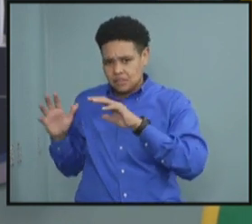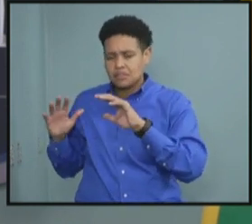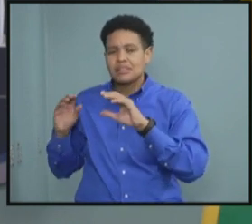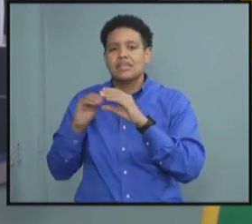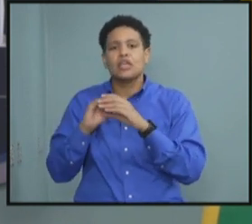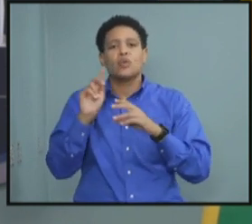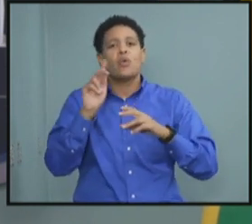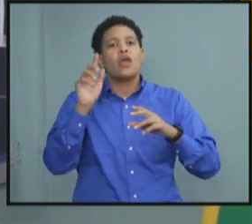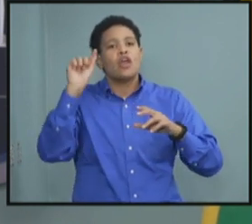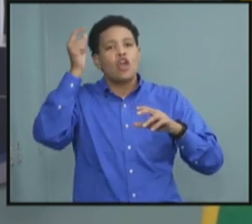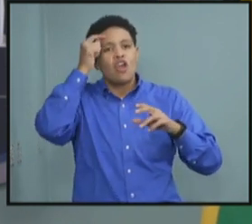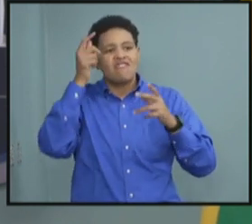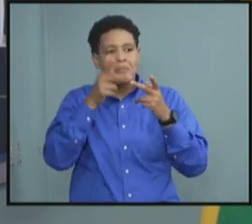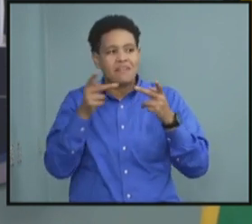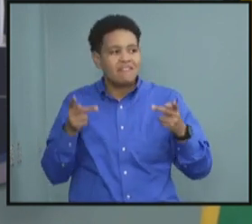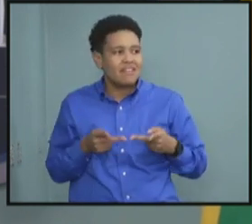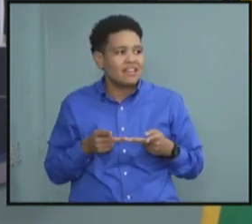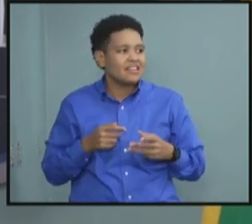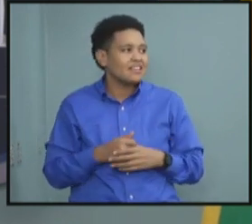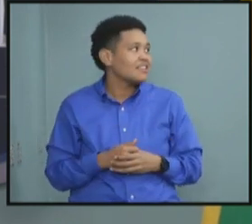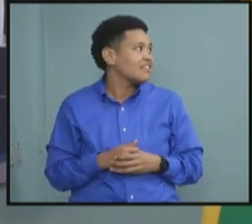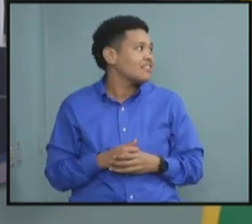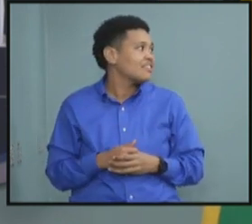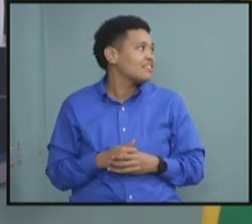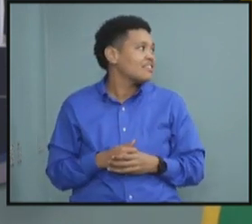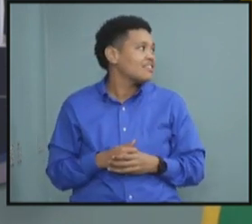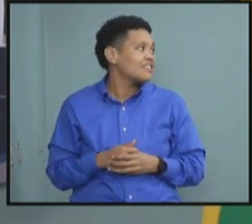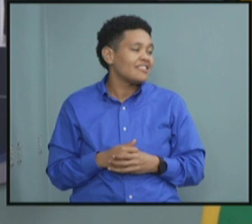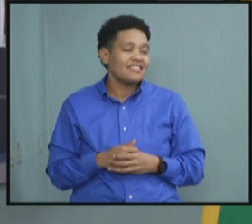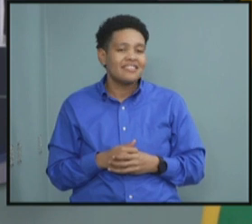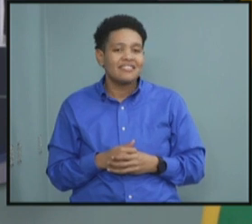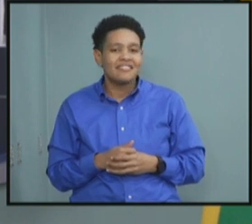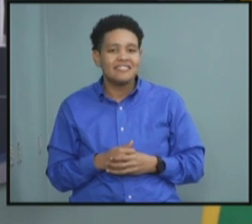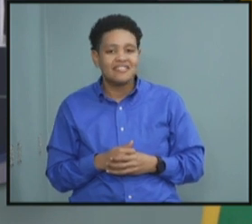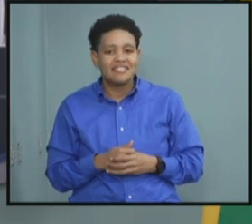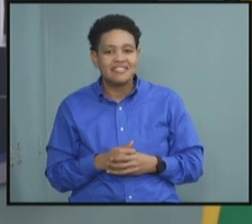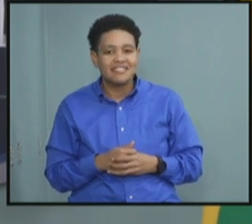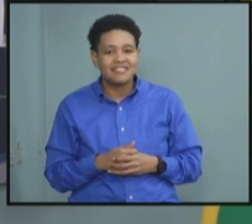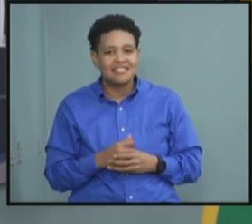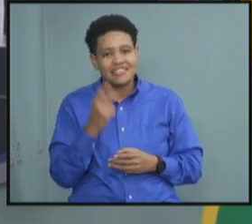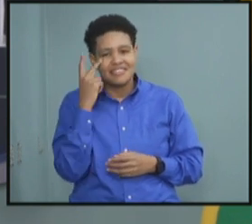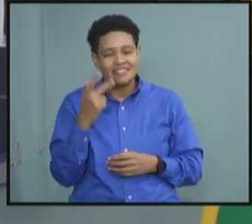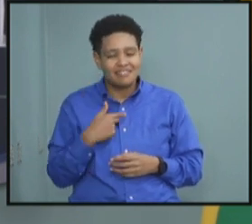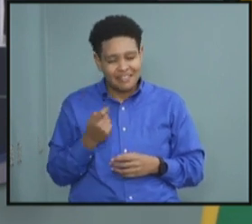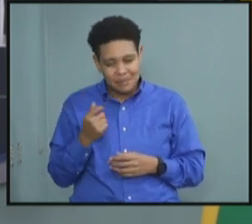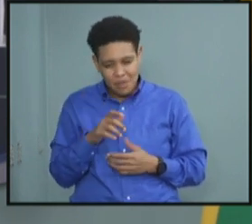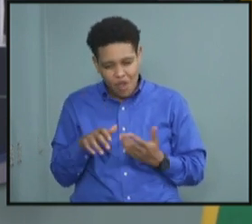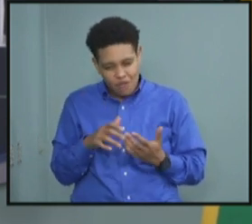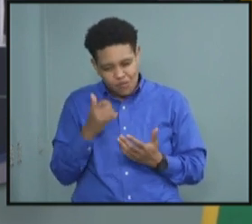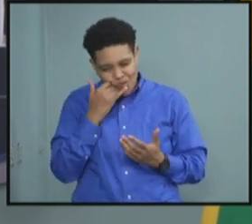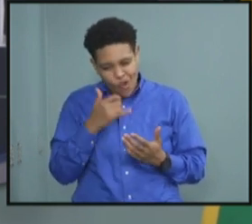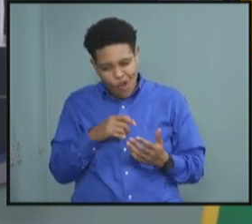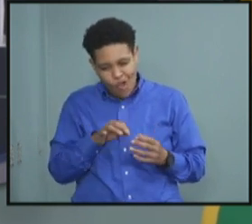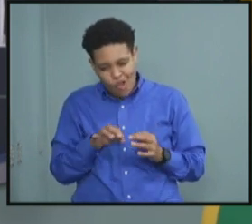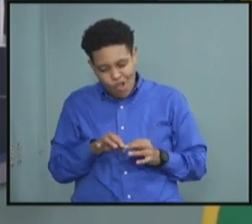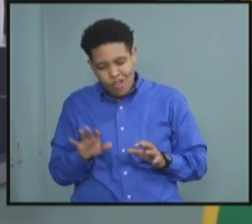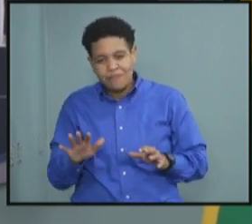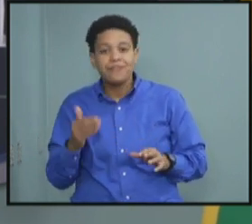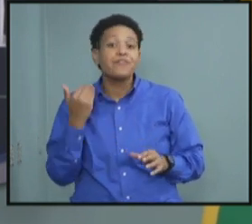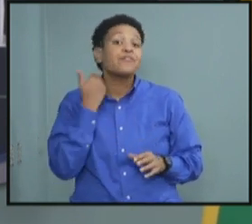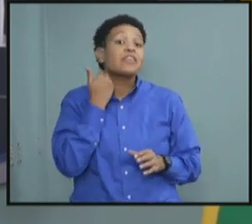state facilities. You can see why I would have been a little bit confused. Fever